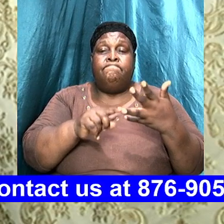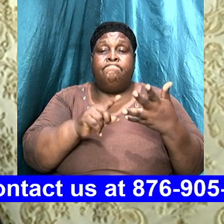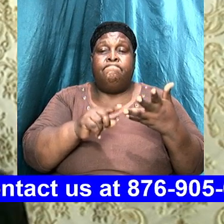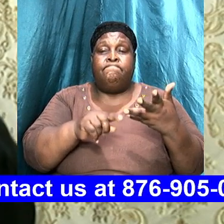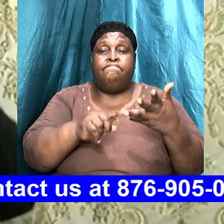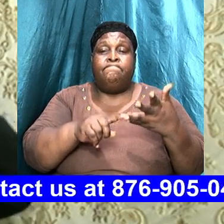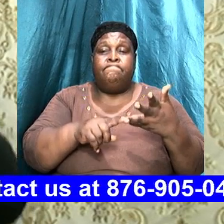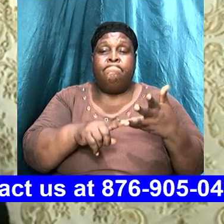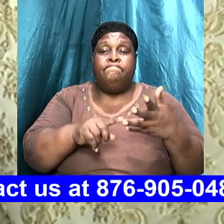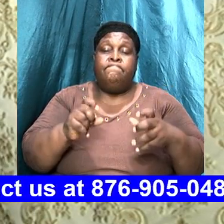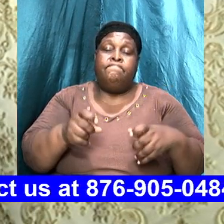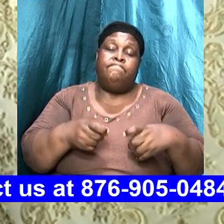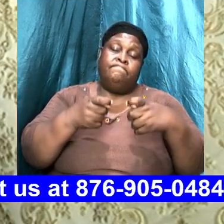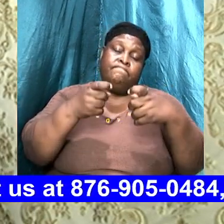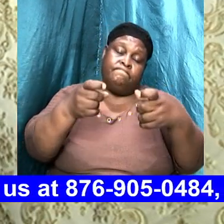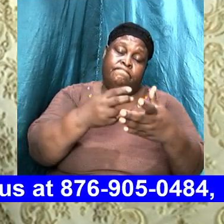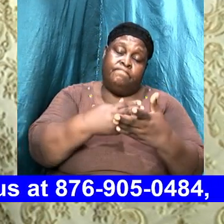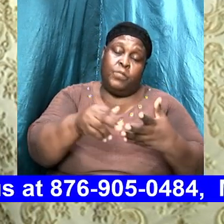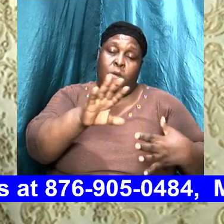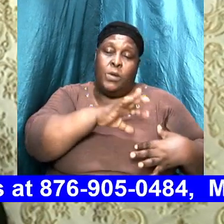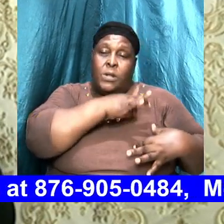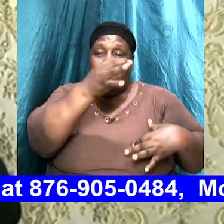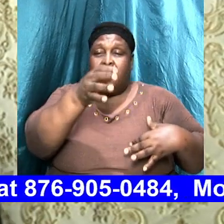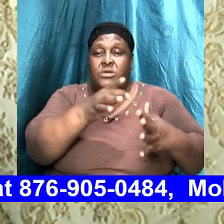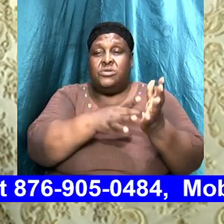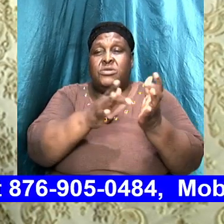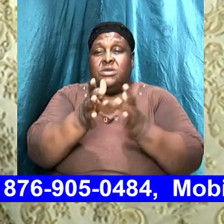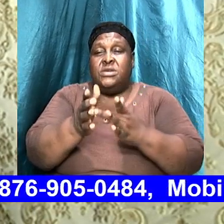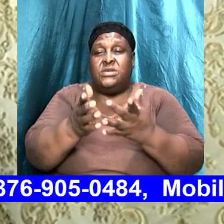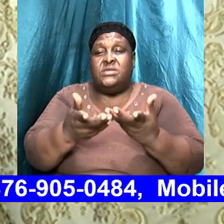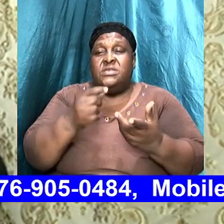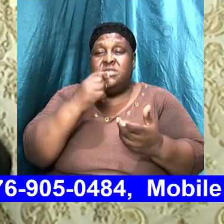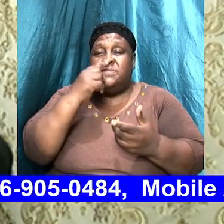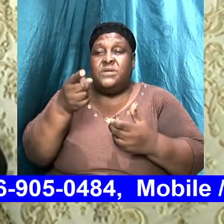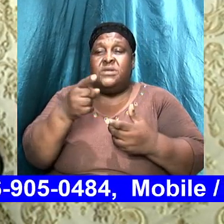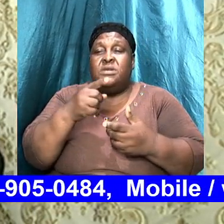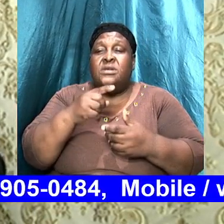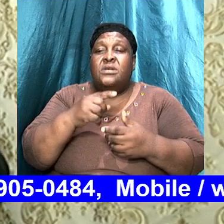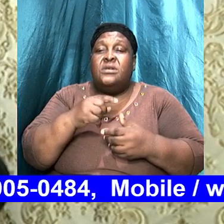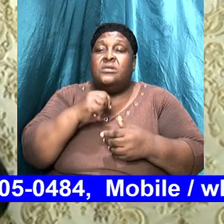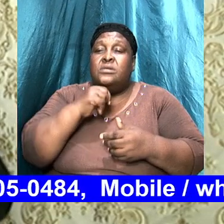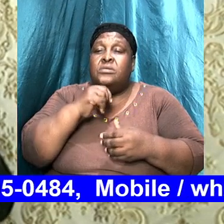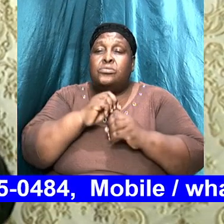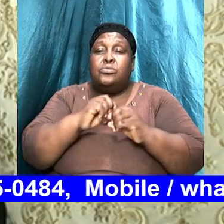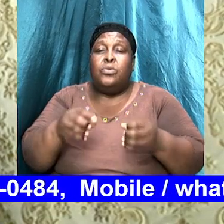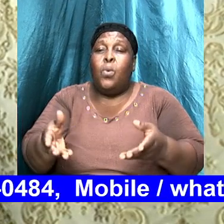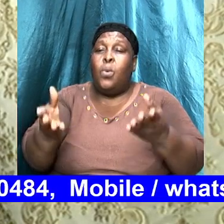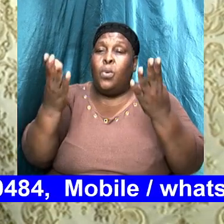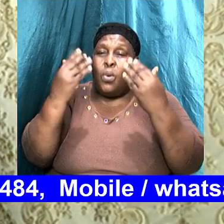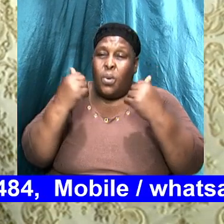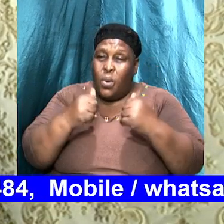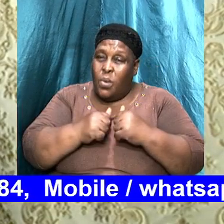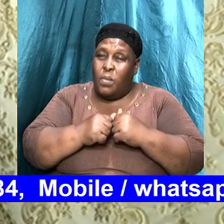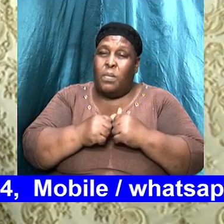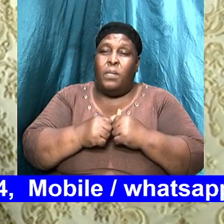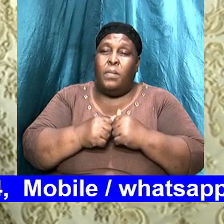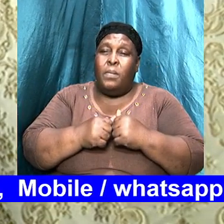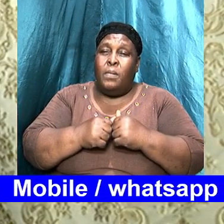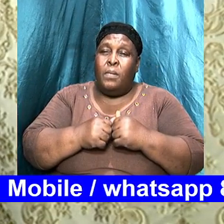the gift of the Holy Ghost which Jesus referred to did not come until after his glorification